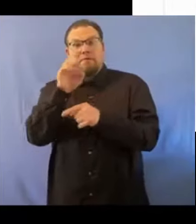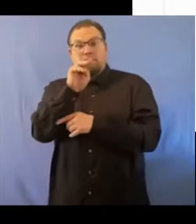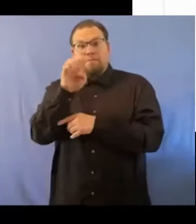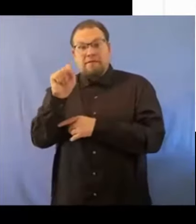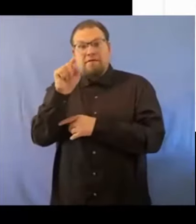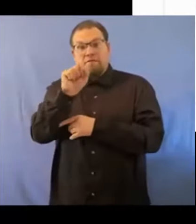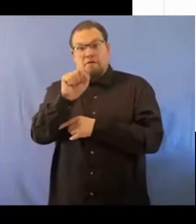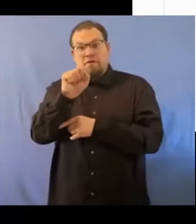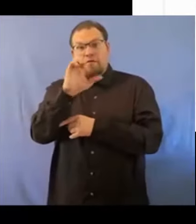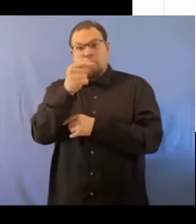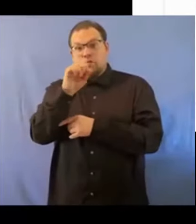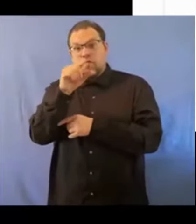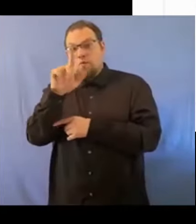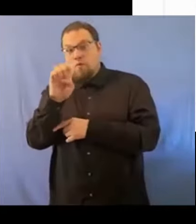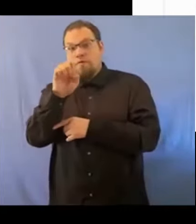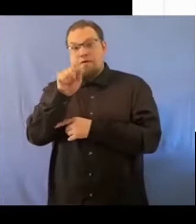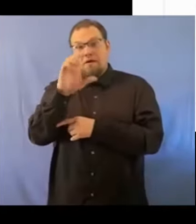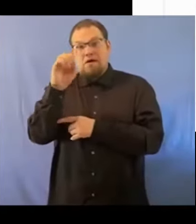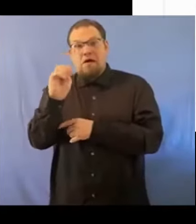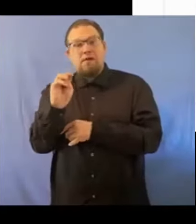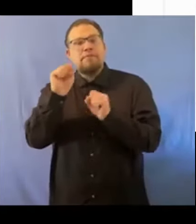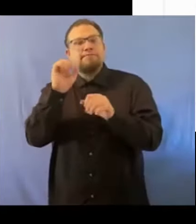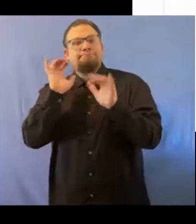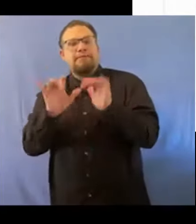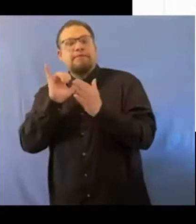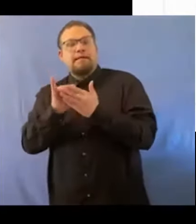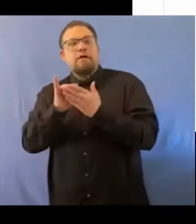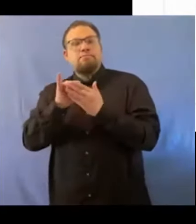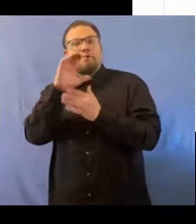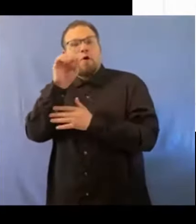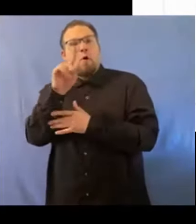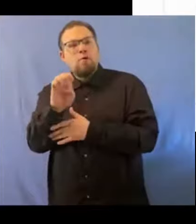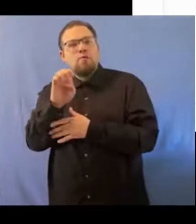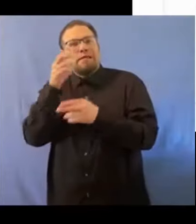meet.google.com, where you will be able to join by typing the meeting code or nickname in directly.